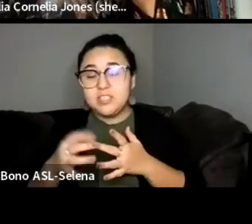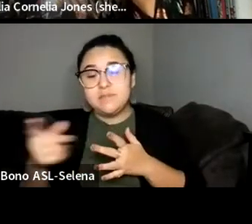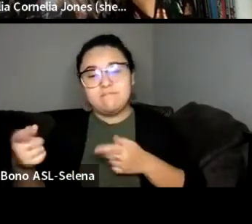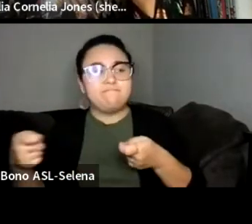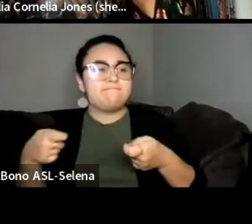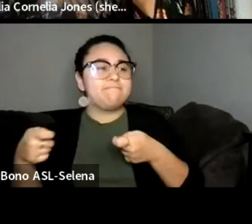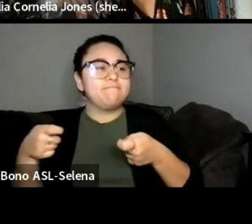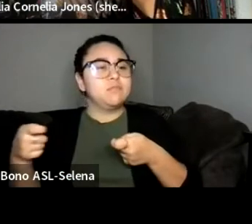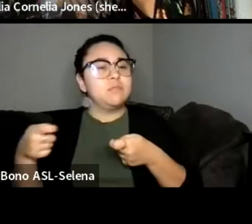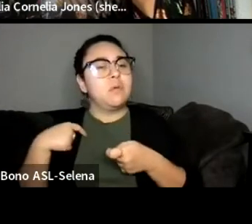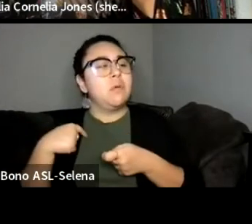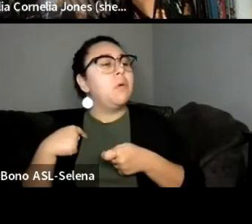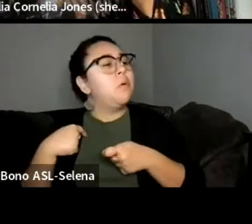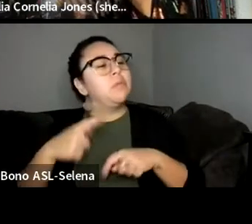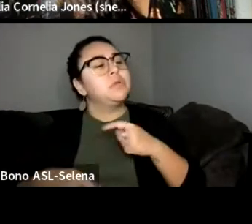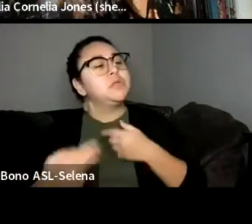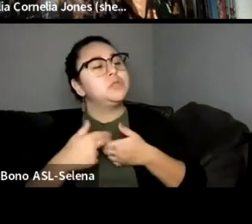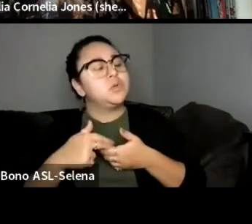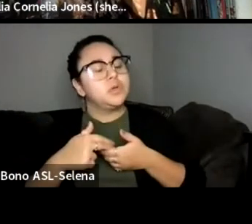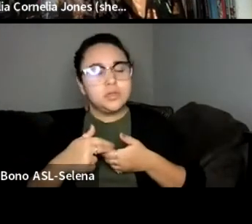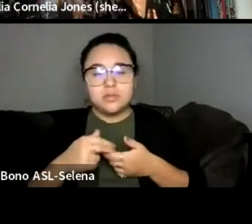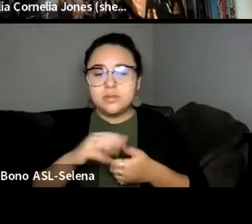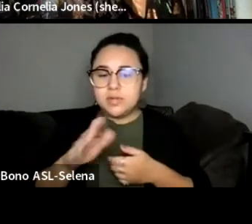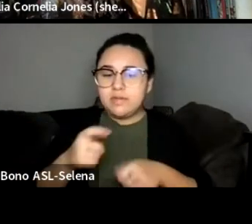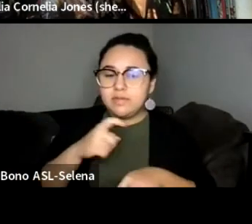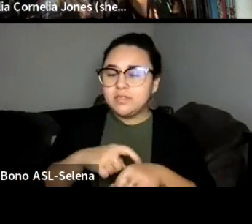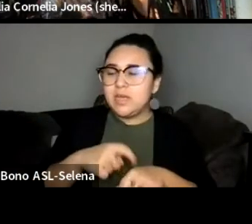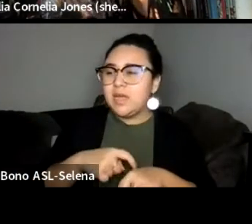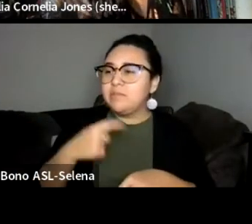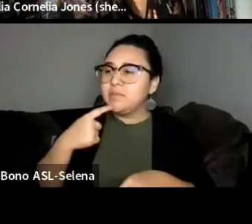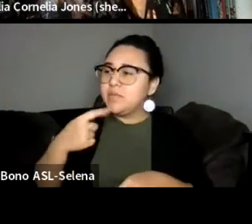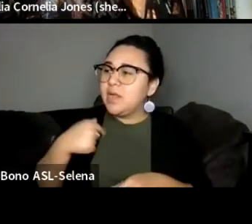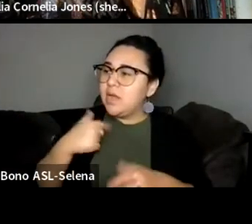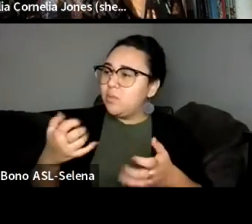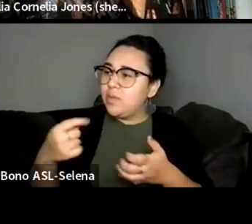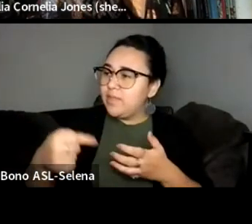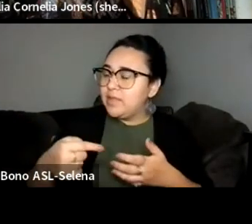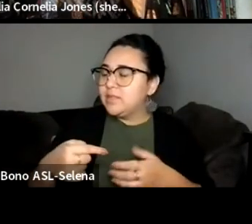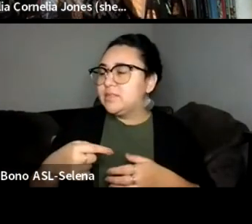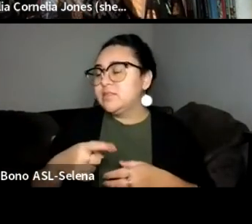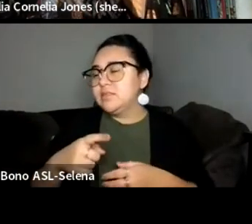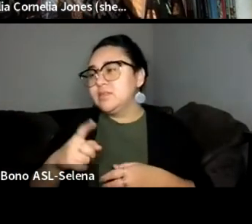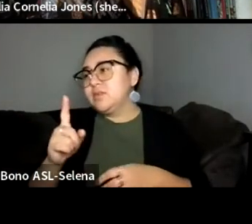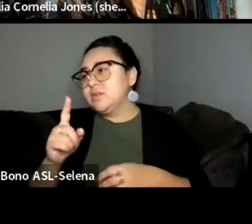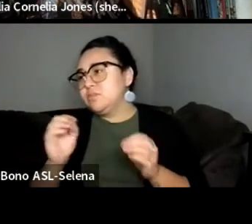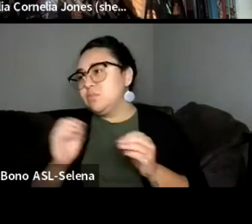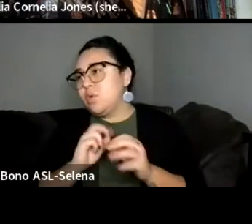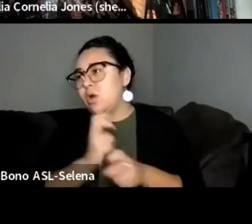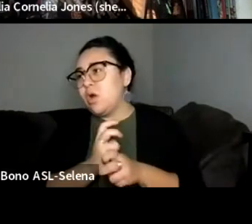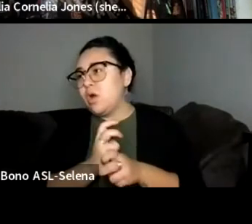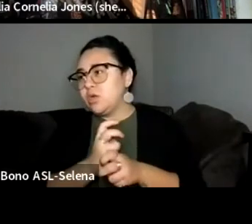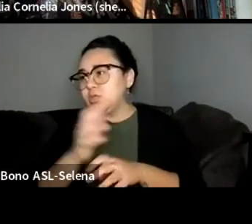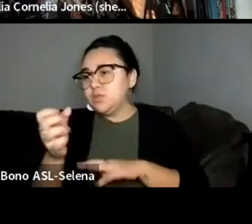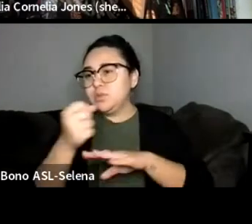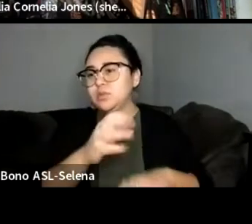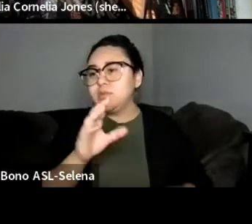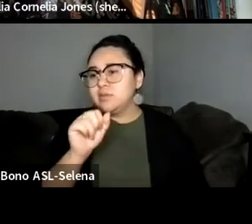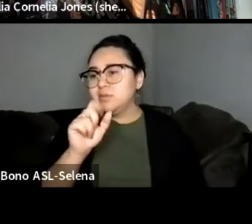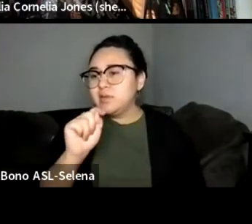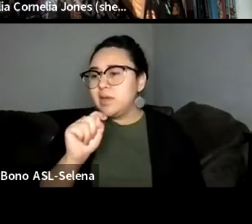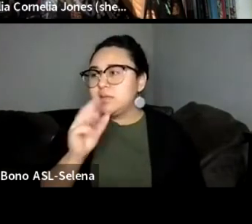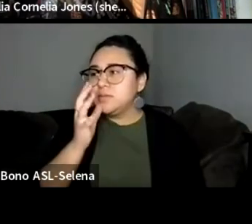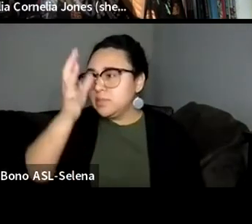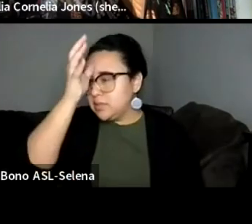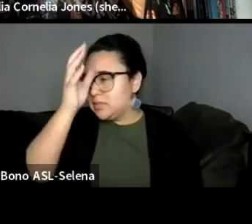came to her and said, I want this. It's going to be longer. It's harder to cast parents. You have to make more accommodations for auditions and